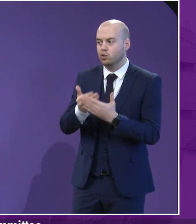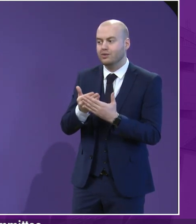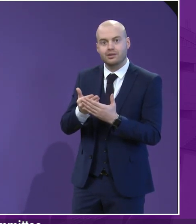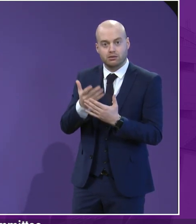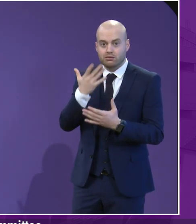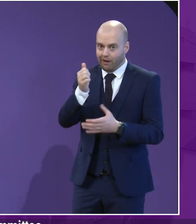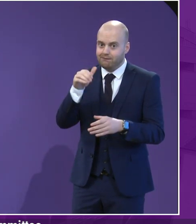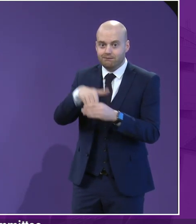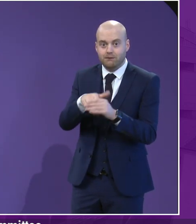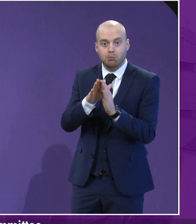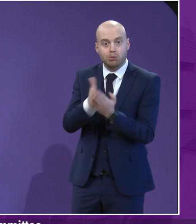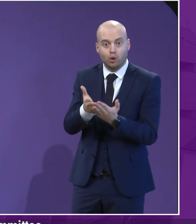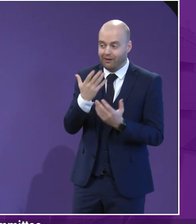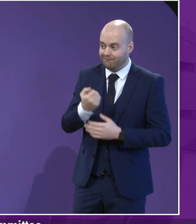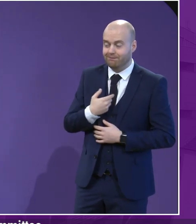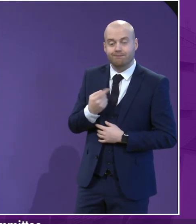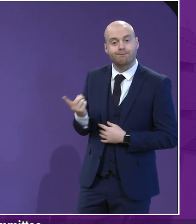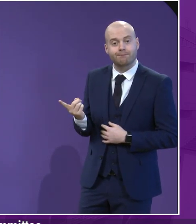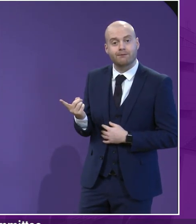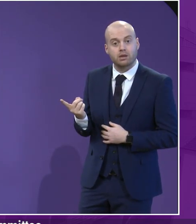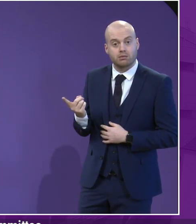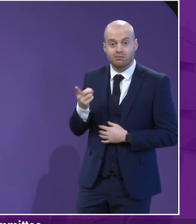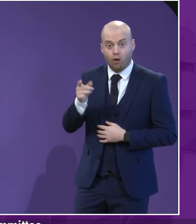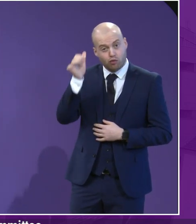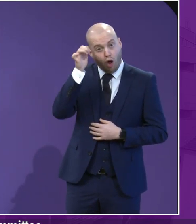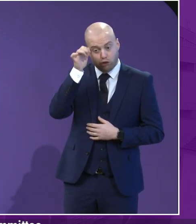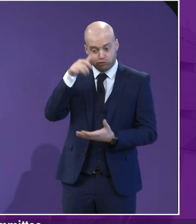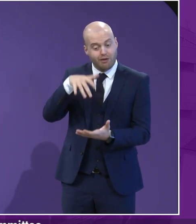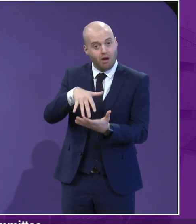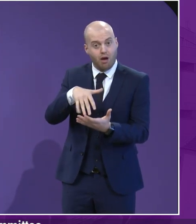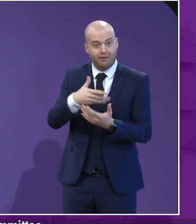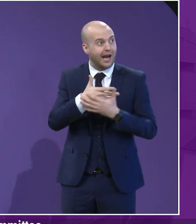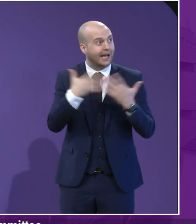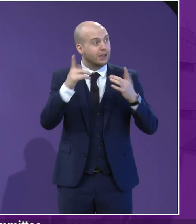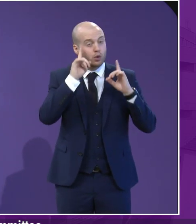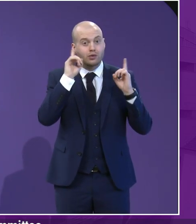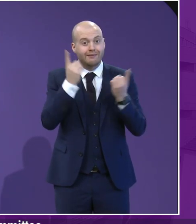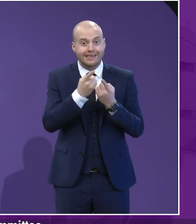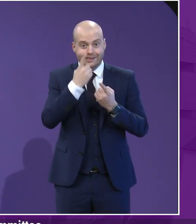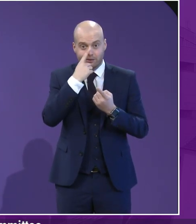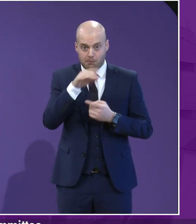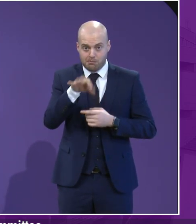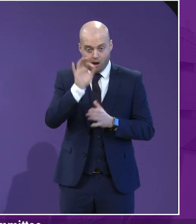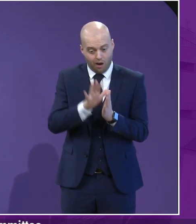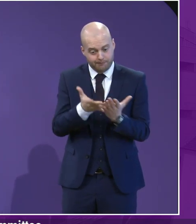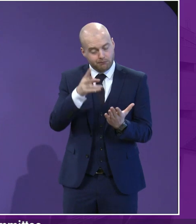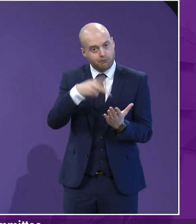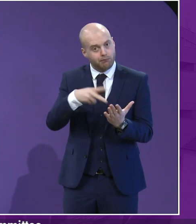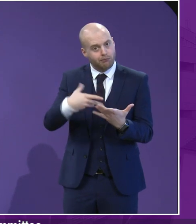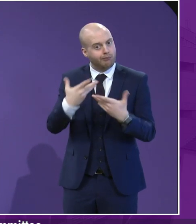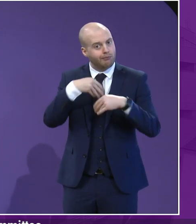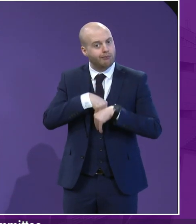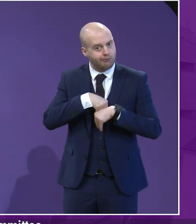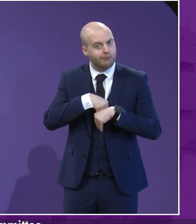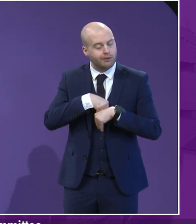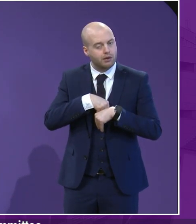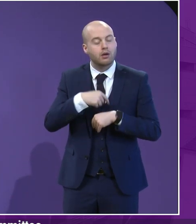Lancashire in Preston before I came up to Edinburgh. UCLAN's experience of working with deaf students is in book